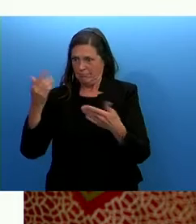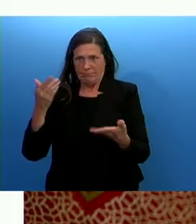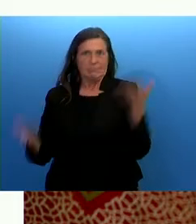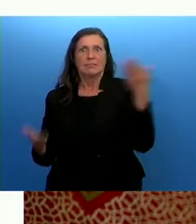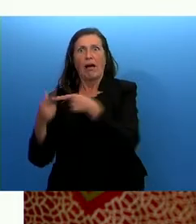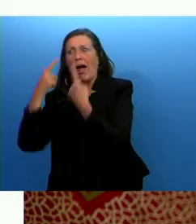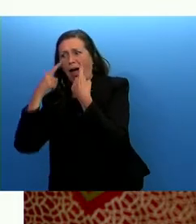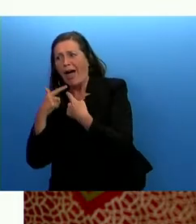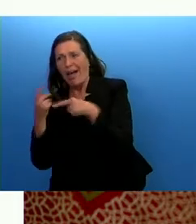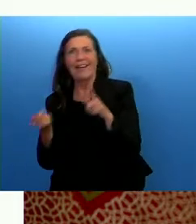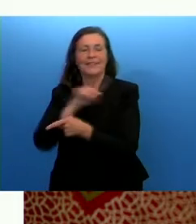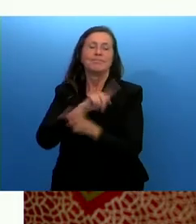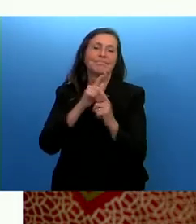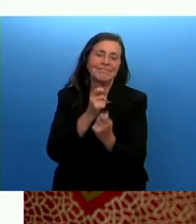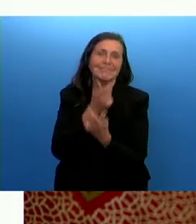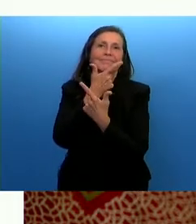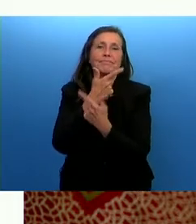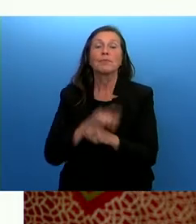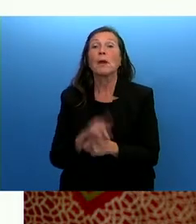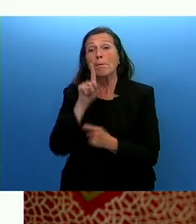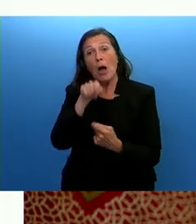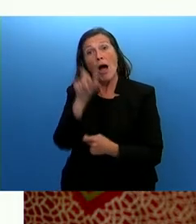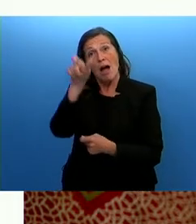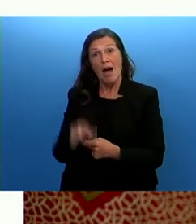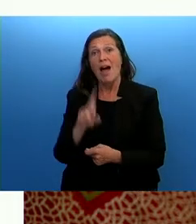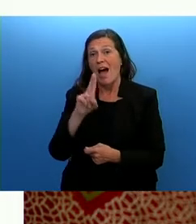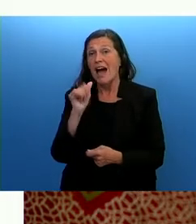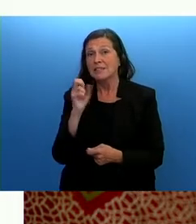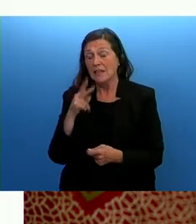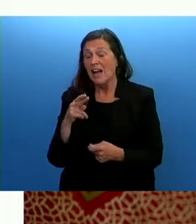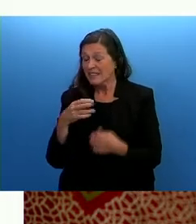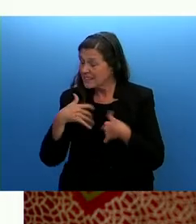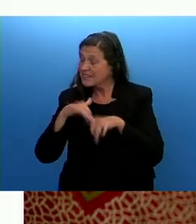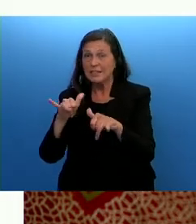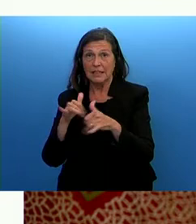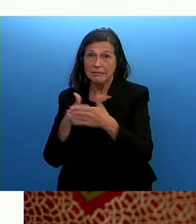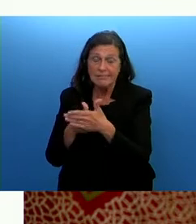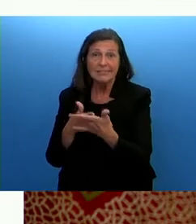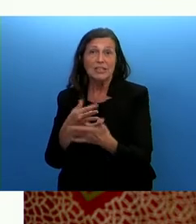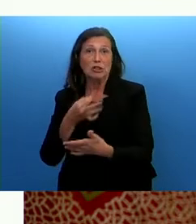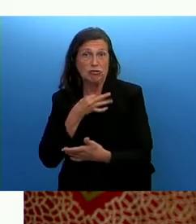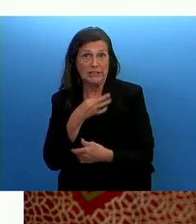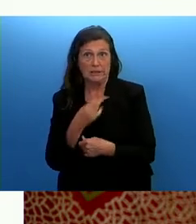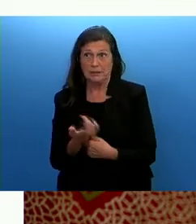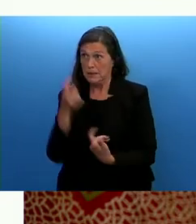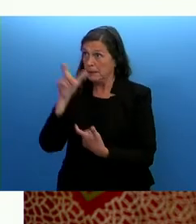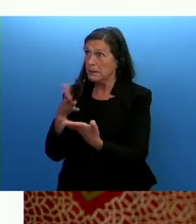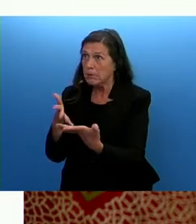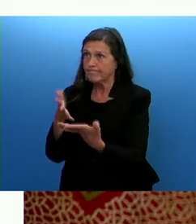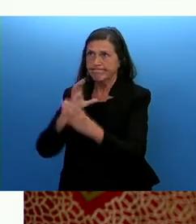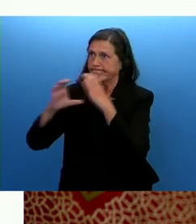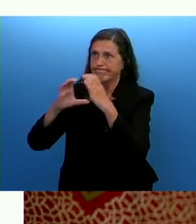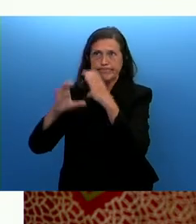But Hassan still faces risks. His family's worried because sometimes he gets into trouble with people who don't understand him. He's